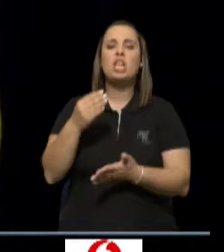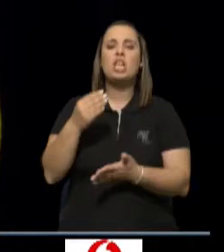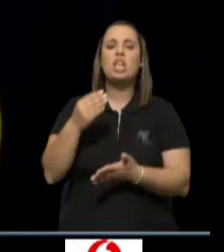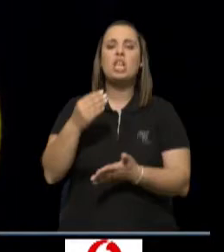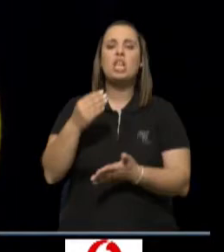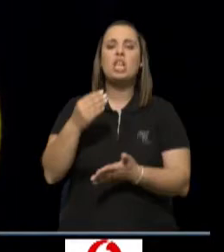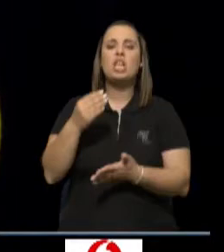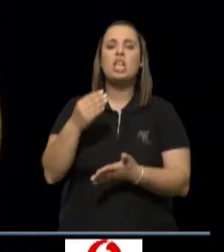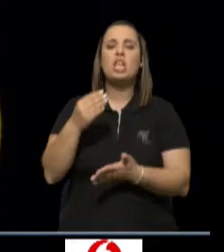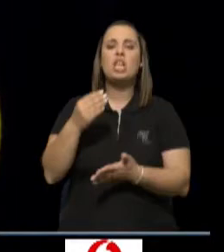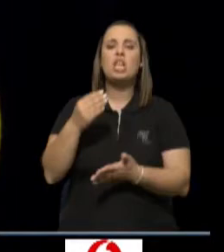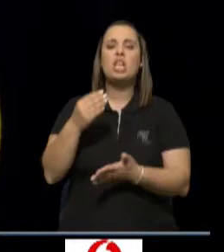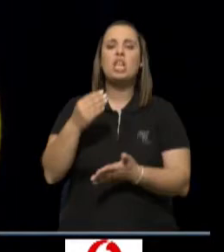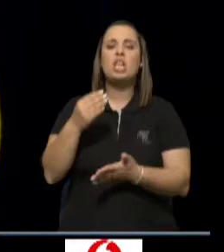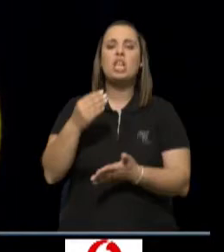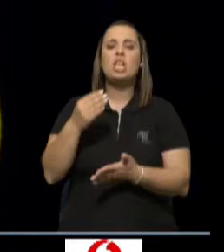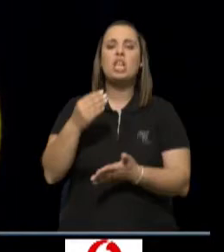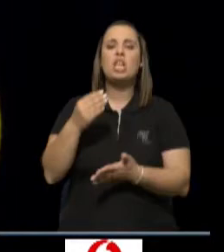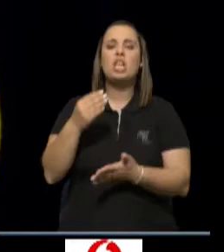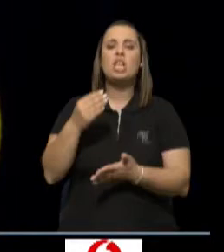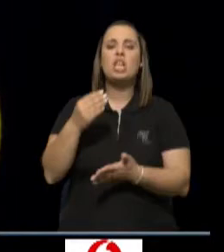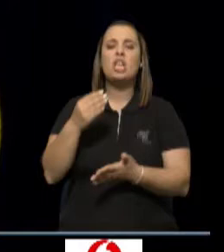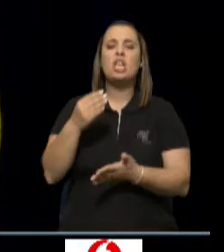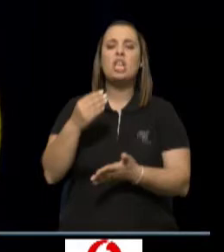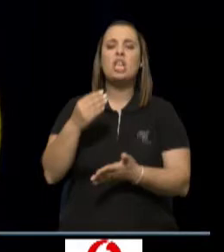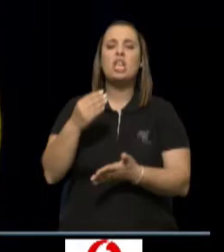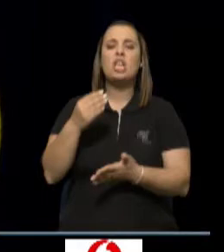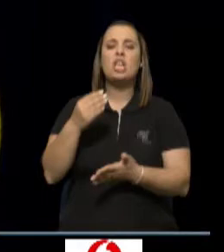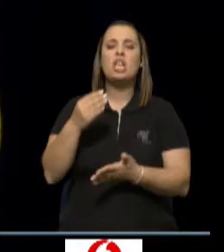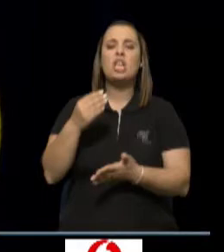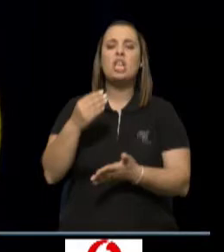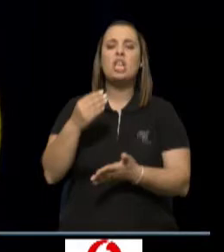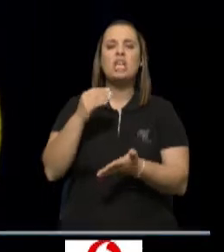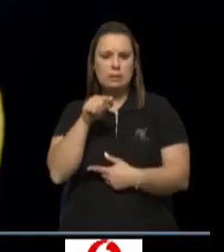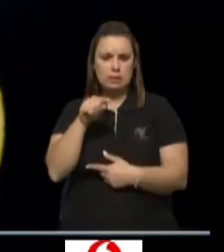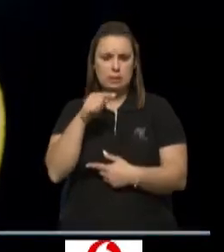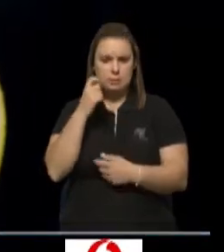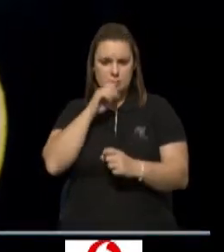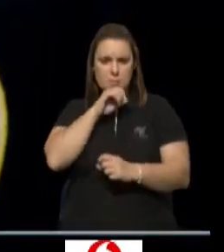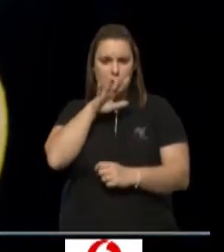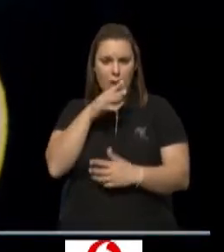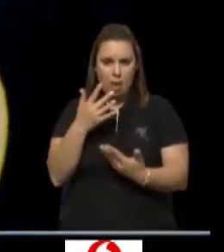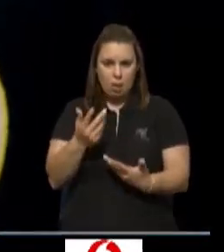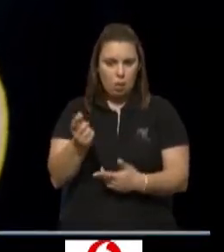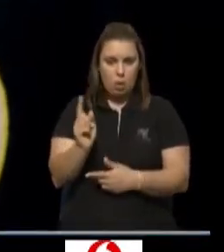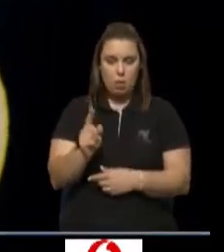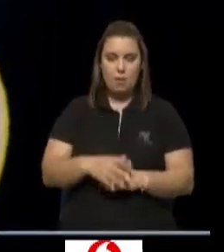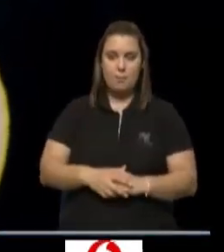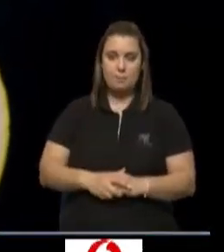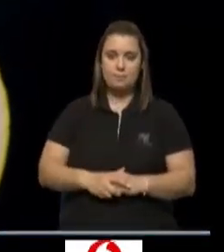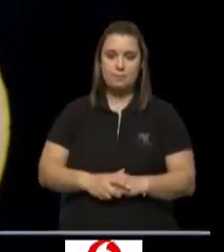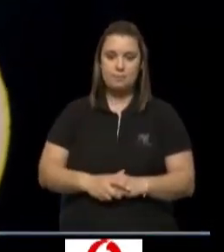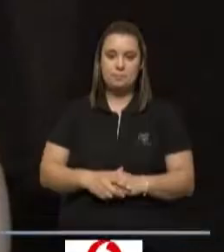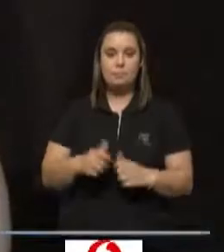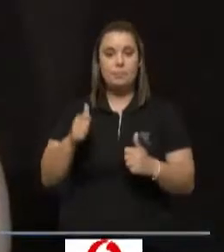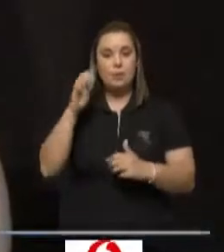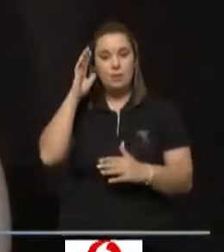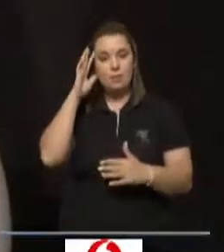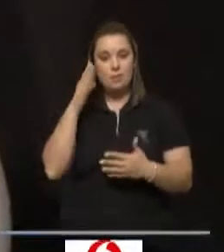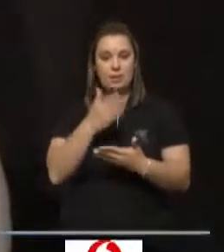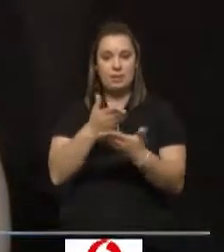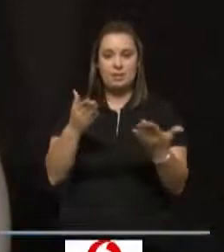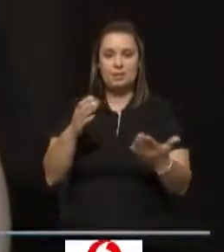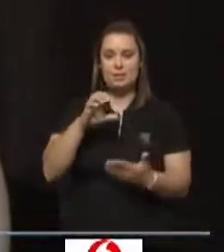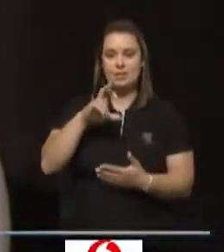broached this possibility that by the end of the year there could be this public tender. Does this fact surprise you or not?